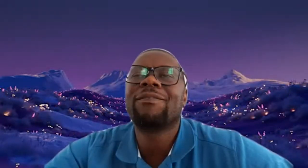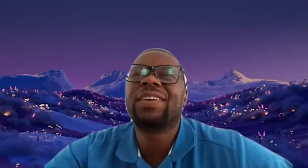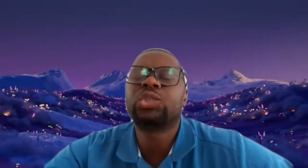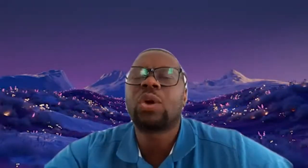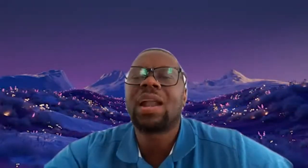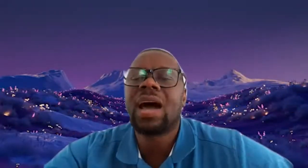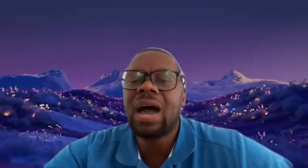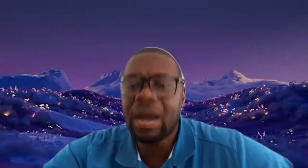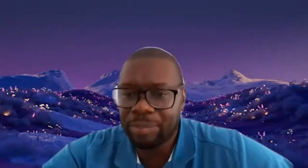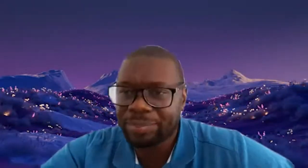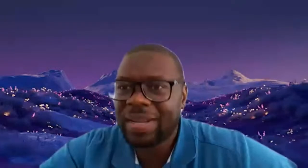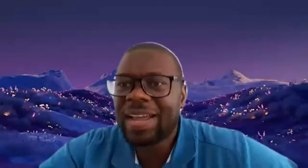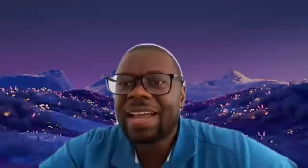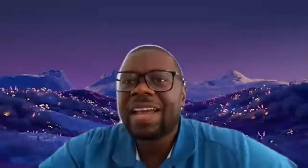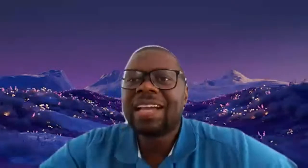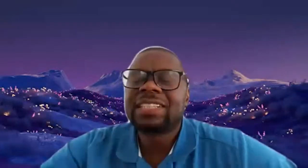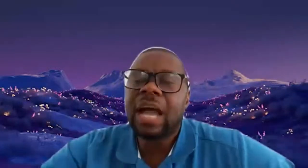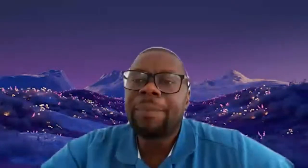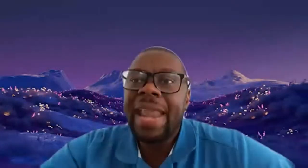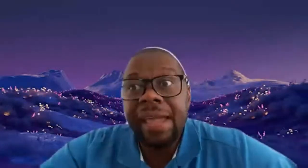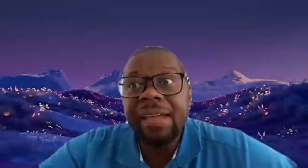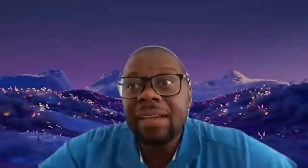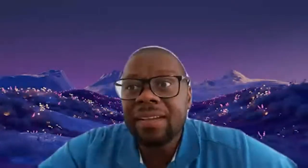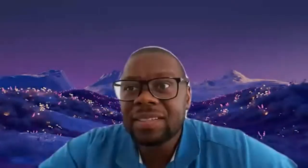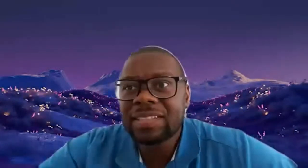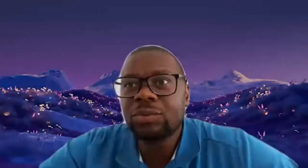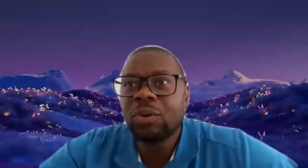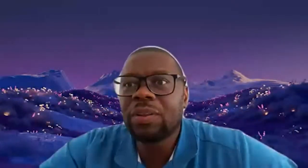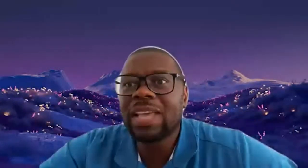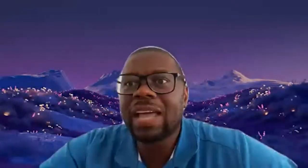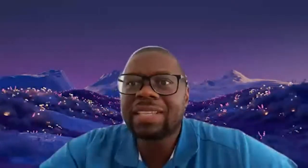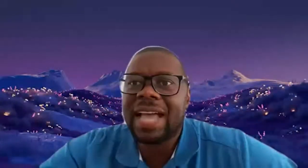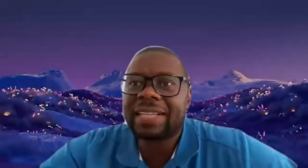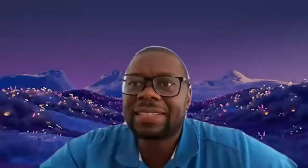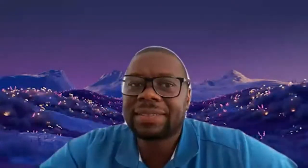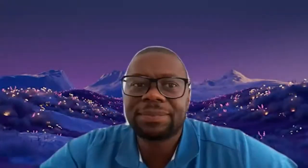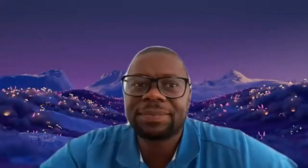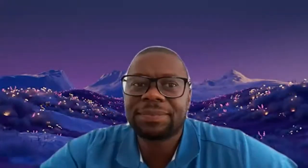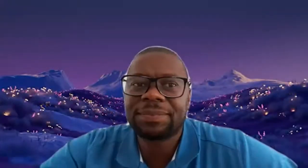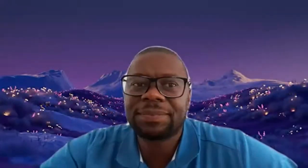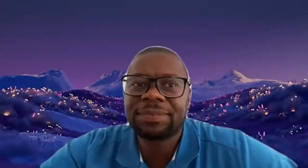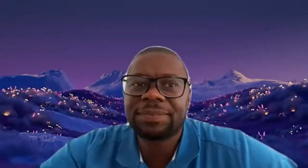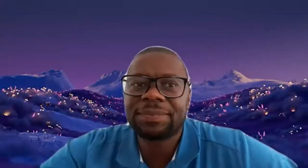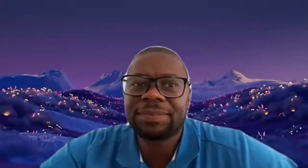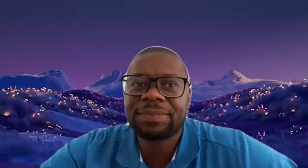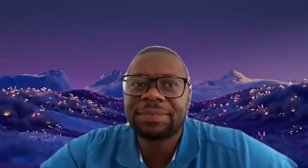Open Virtual Hub. Sharp ne? See you on the other side.